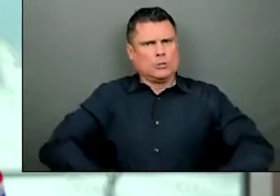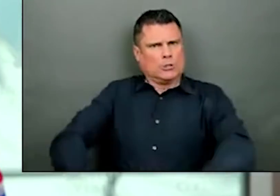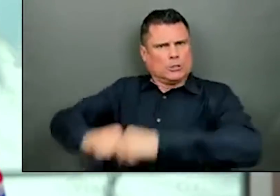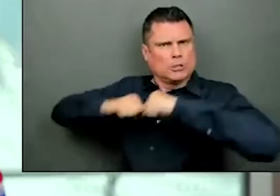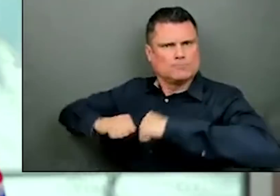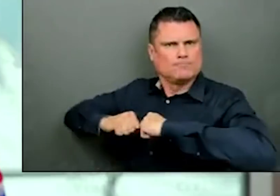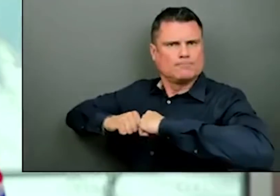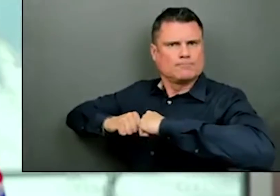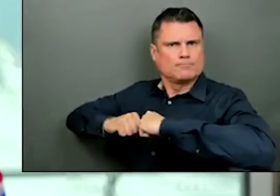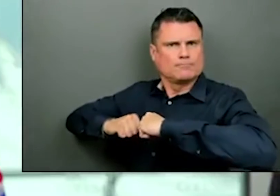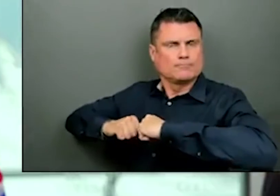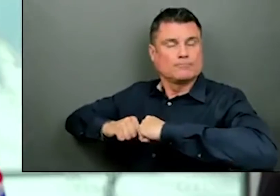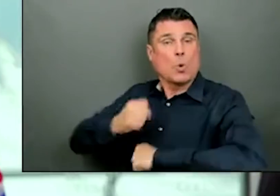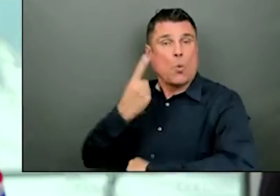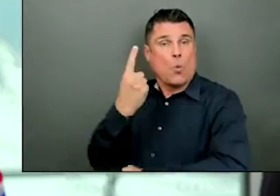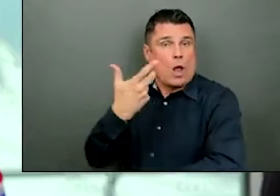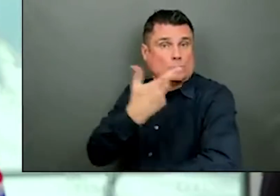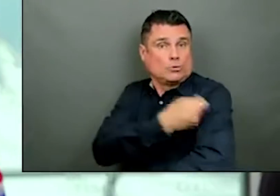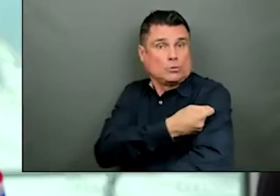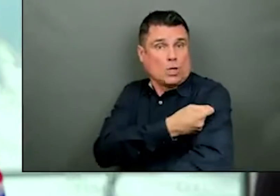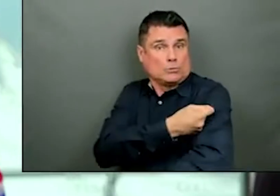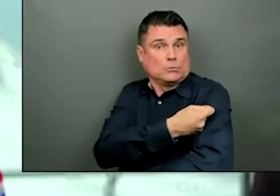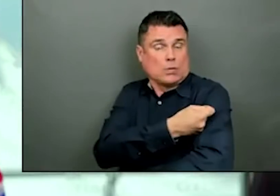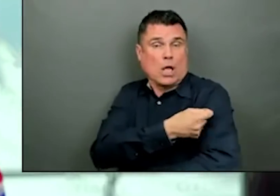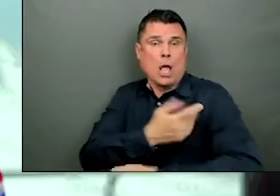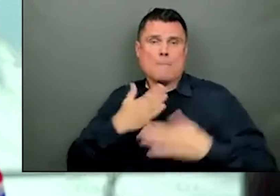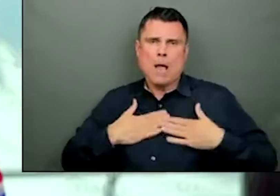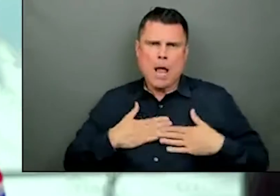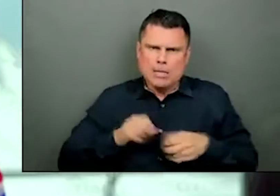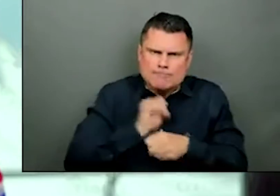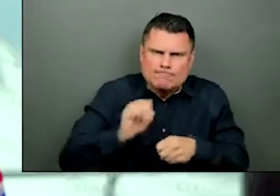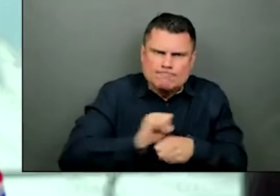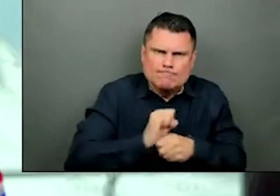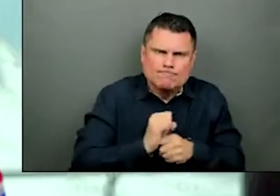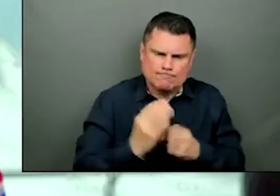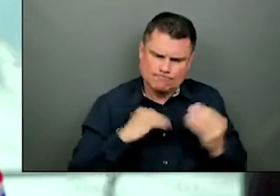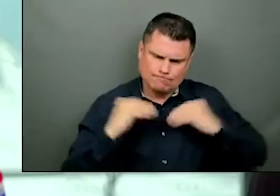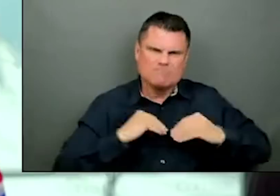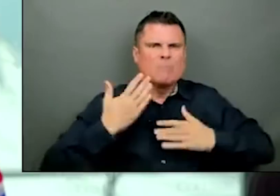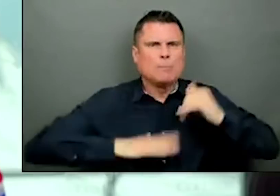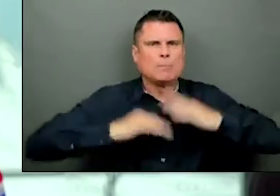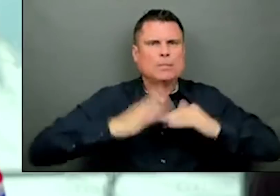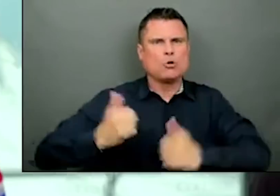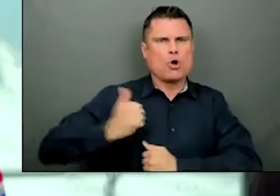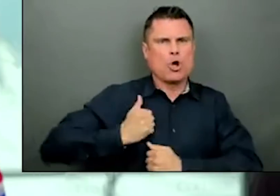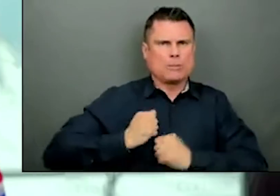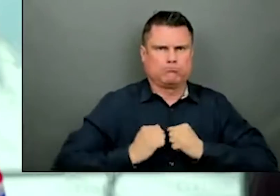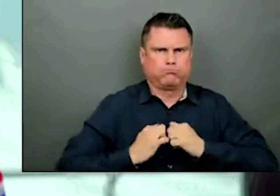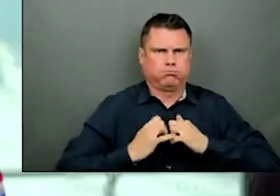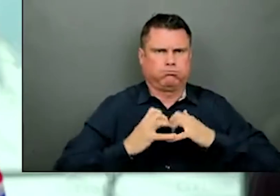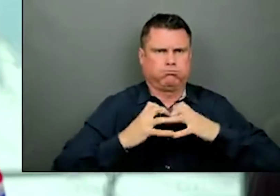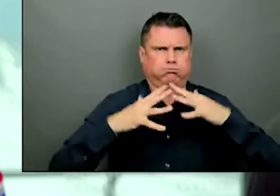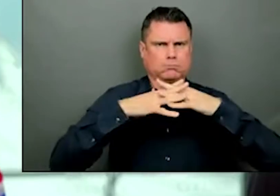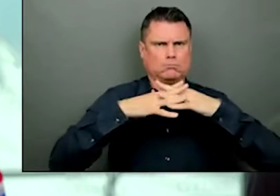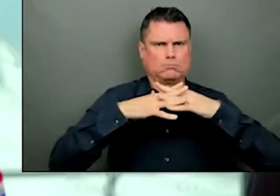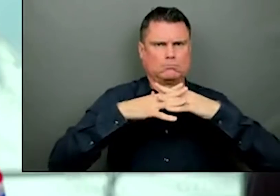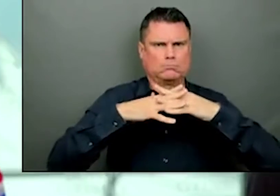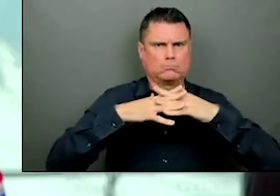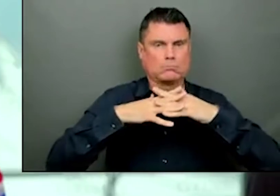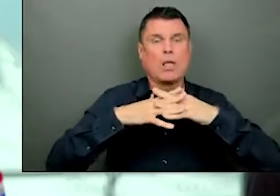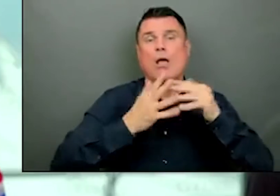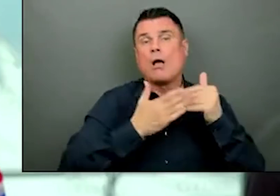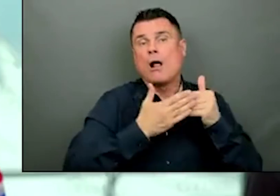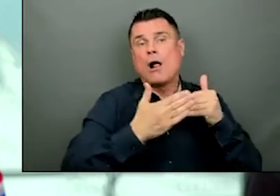our body's response, so that protection isn't high enough in everybody for about 21 days